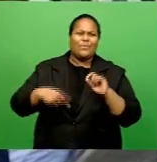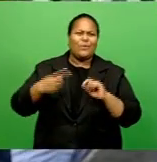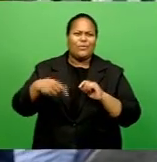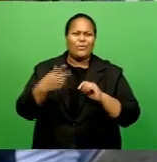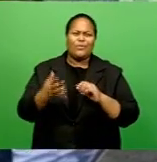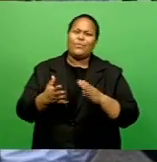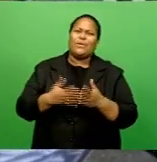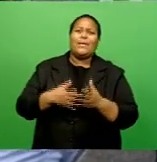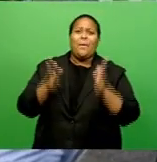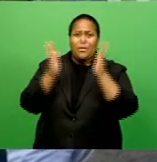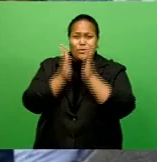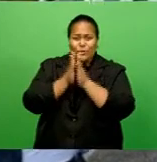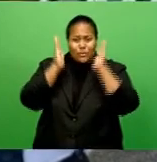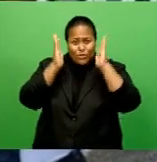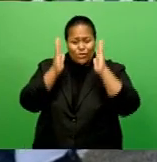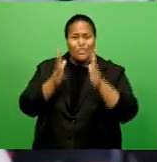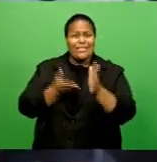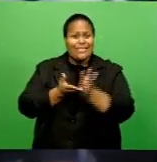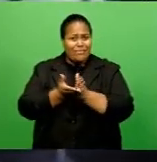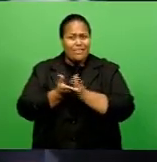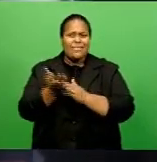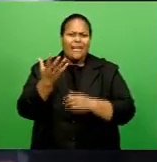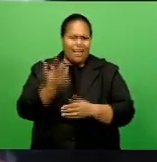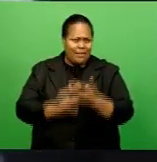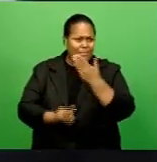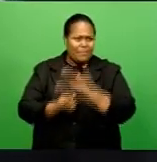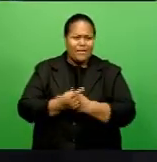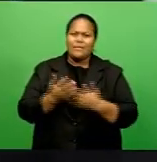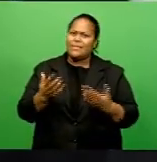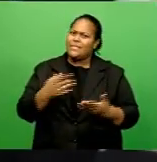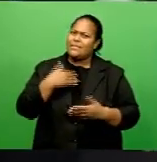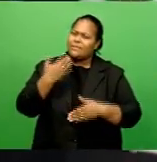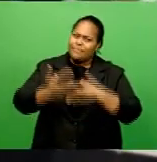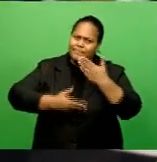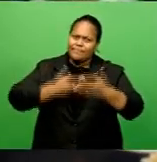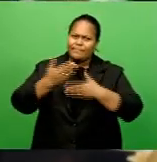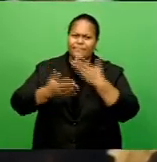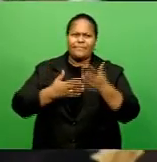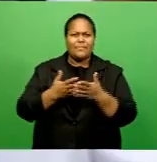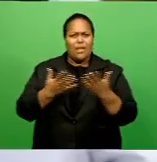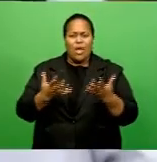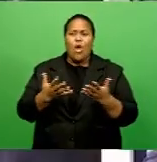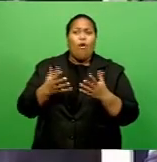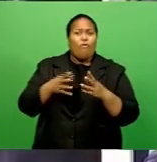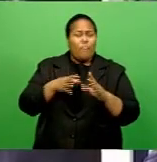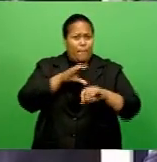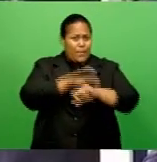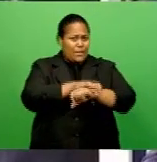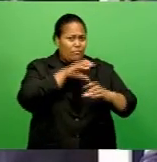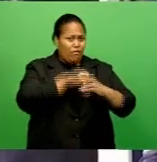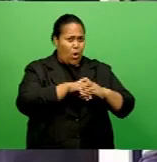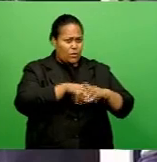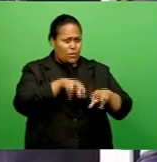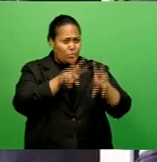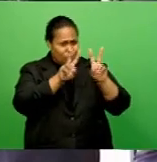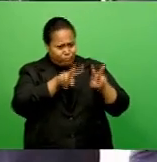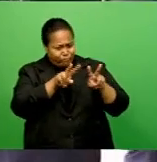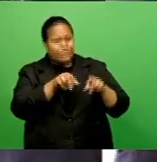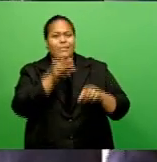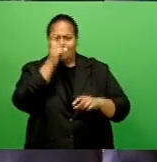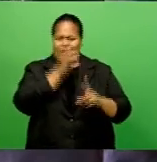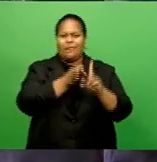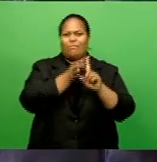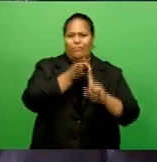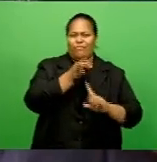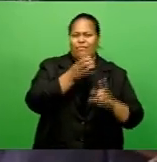service for 2020, Tundravu pointed out that the image of the force as a professional organization can be improved even further.